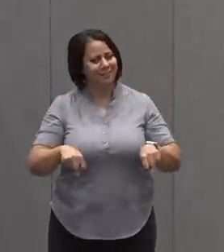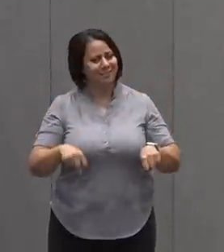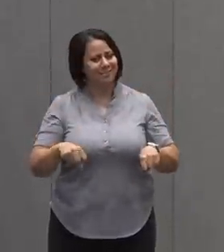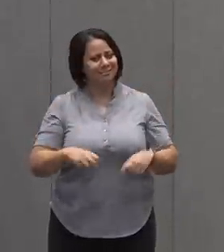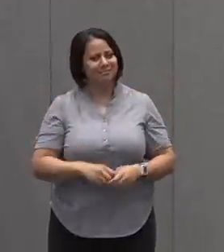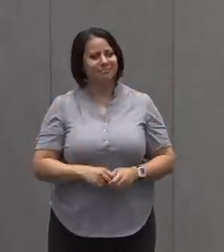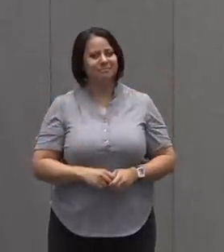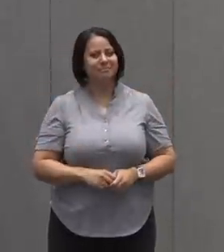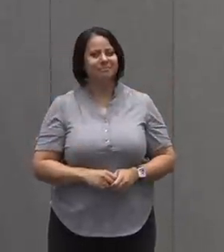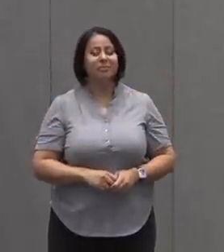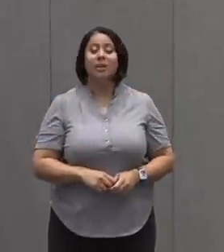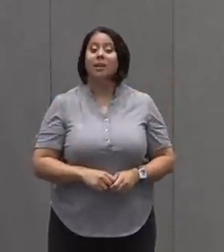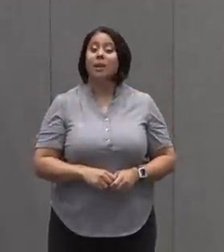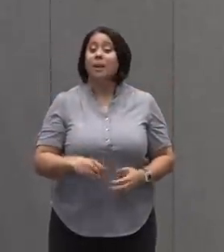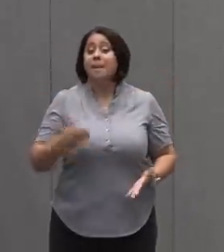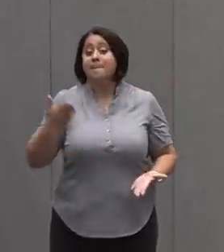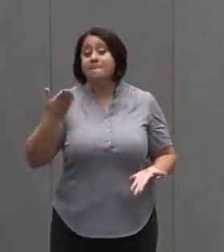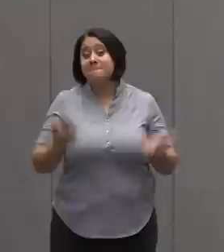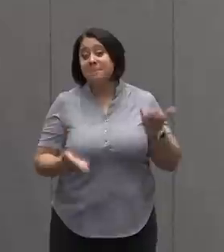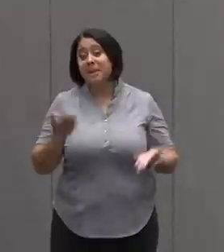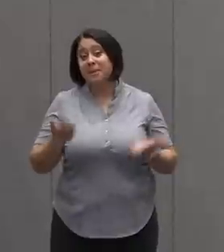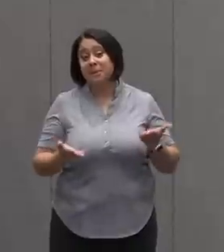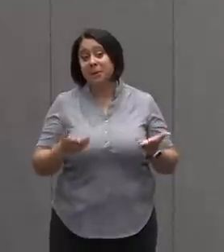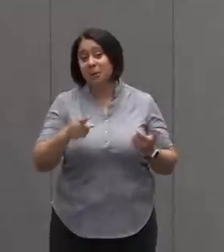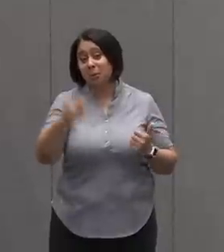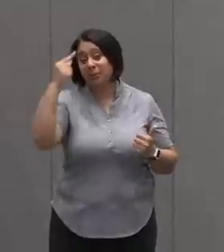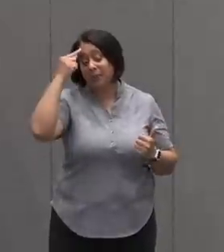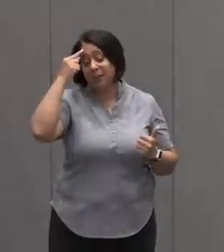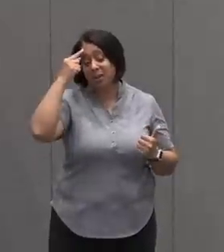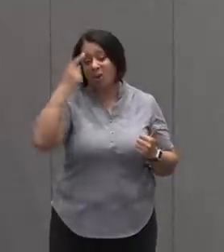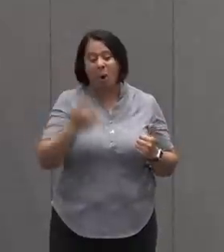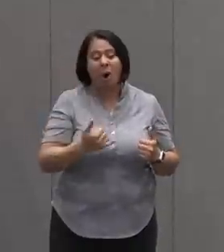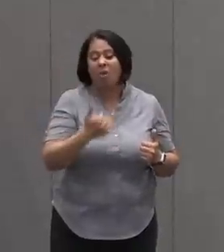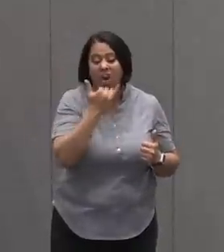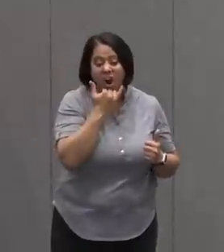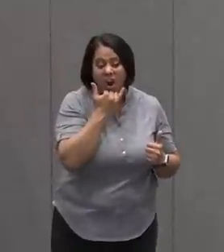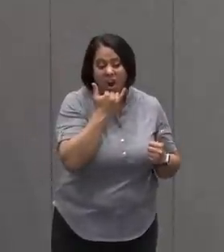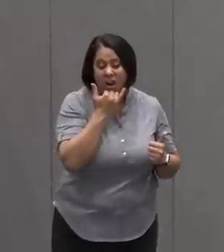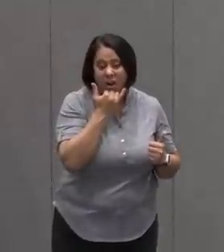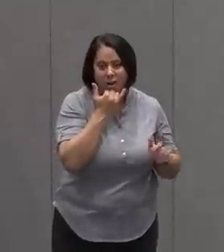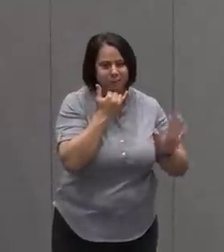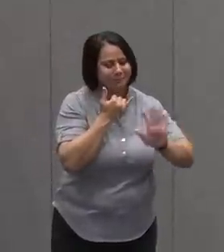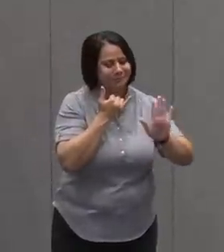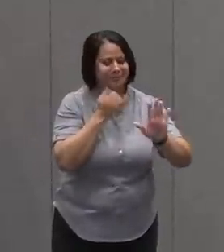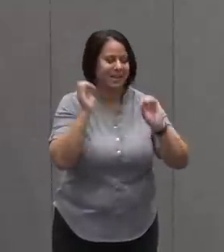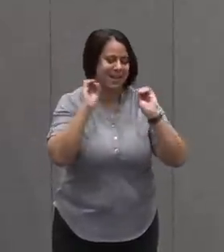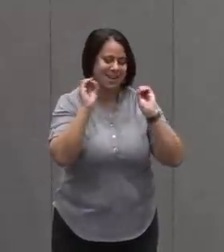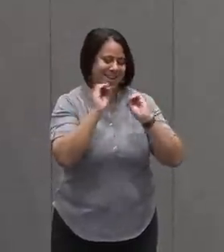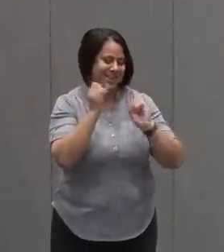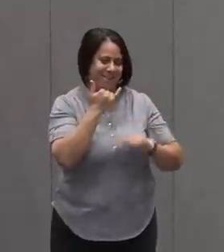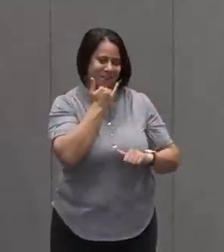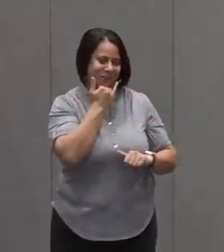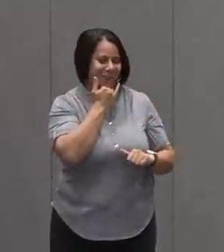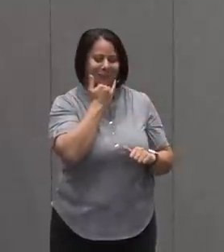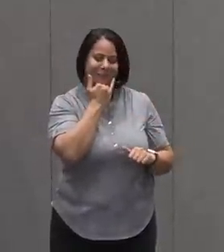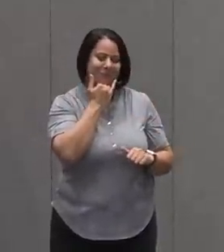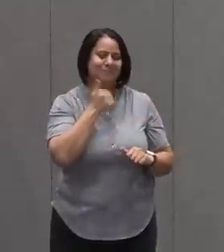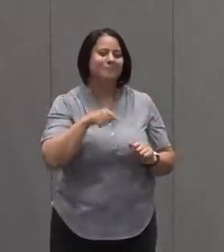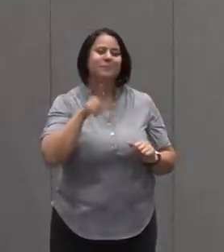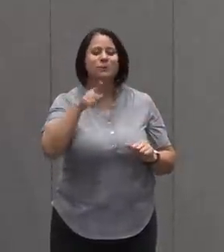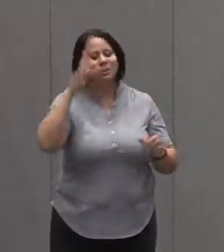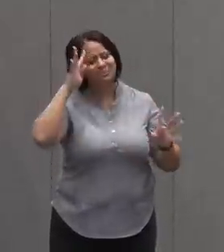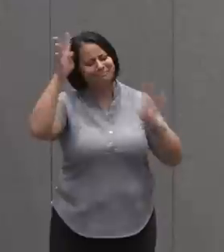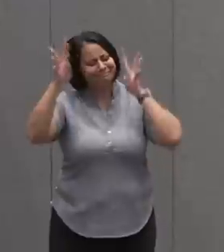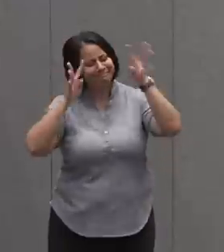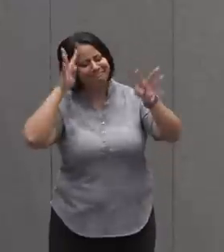Here's a hint. Sometimes there's not anything that's wrong. So we could find a reason for anything not to belong. It's just really be looking at